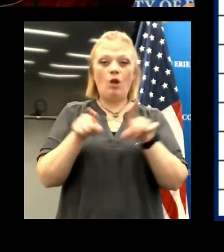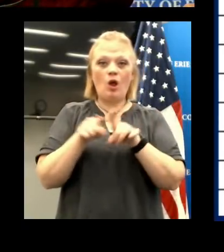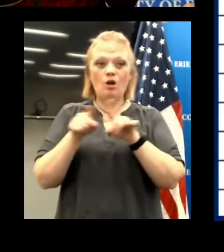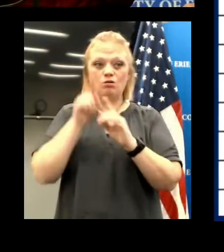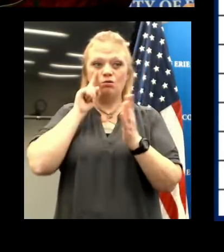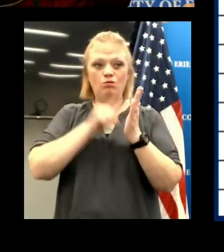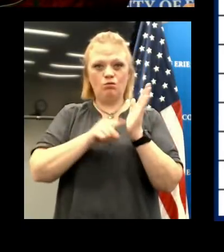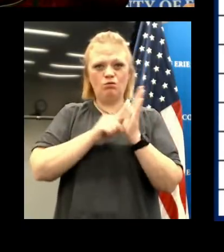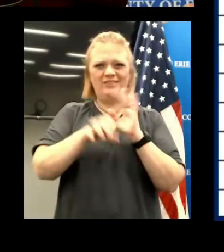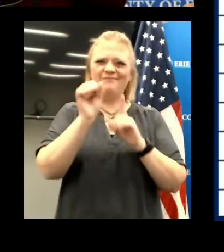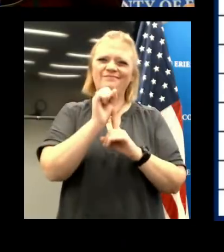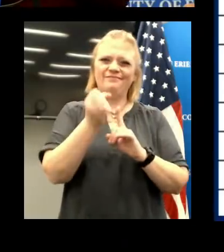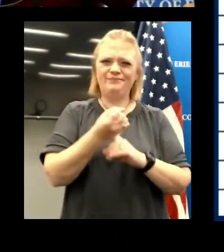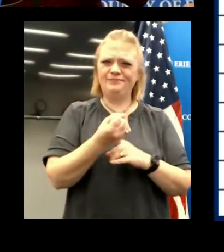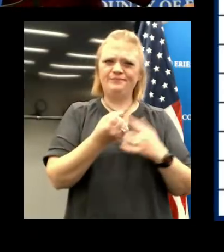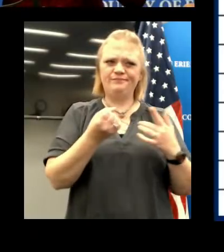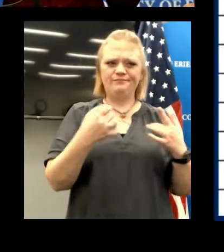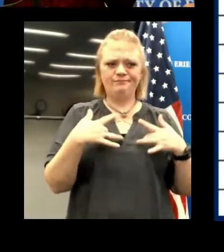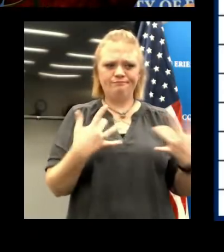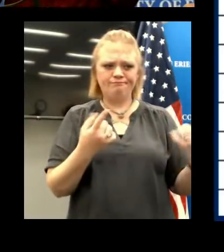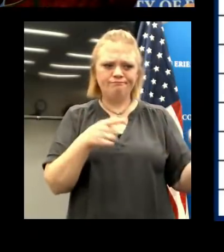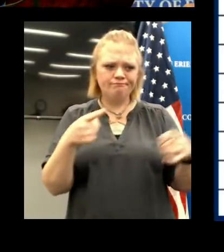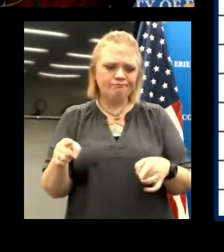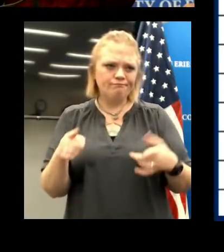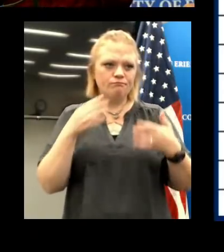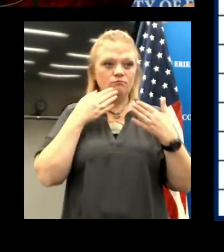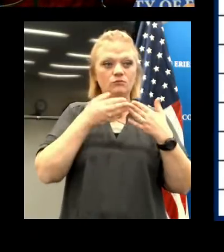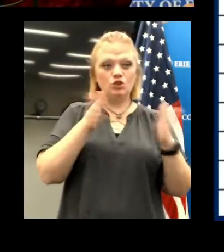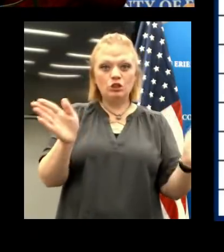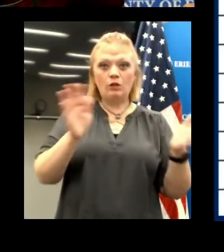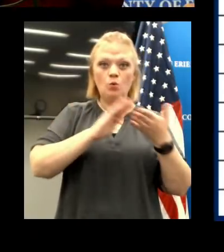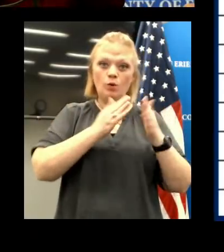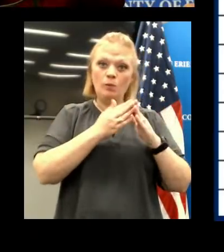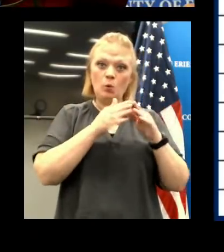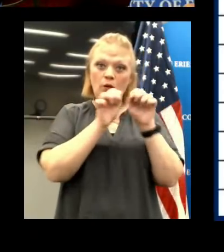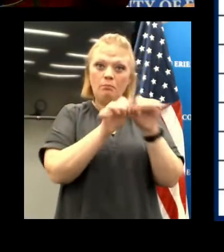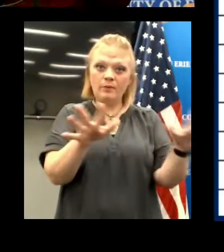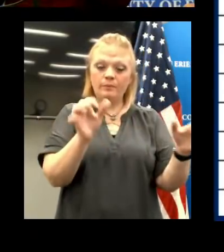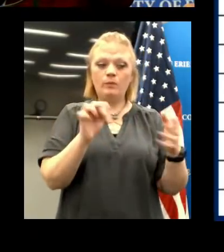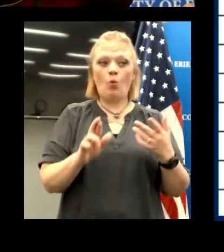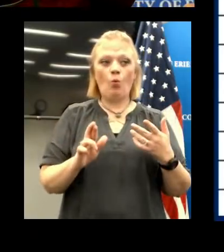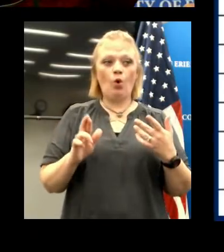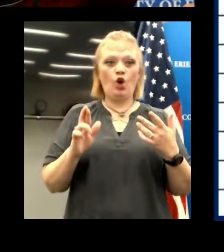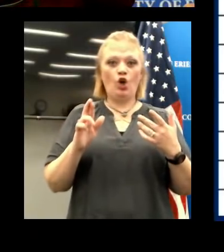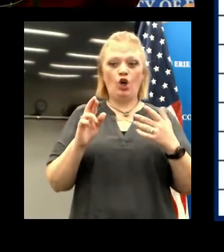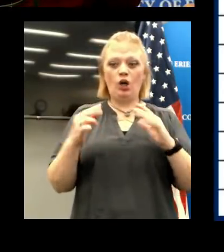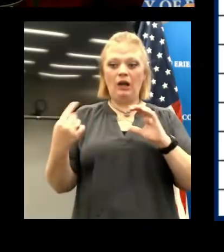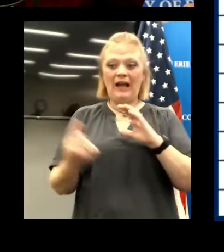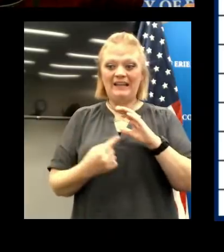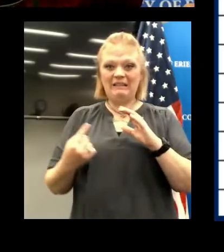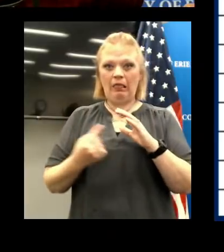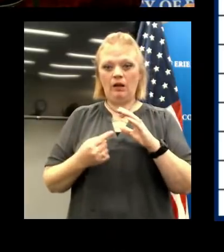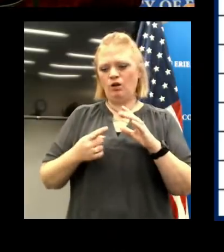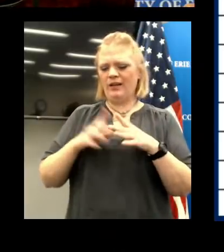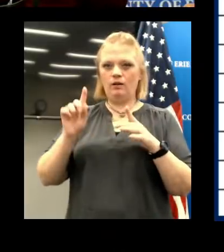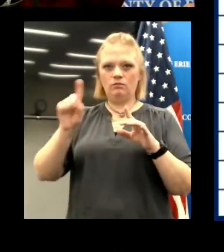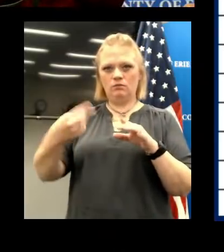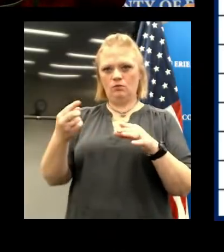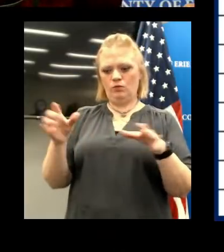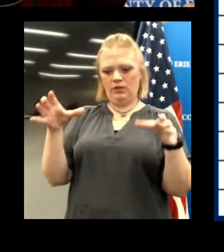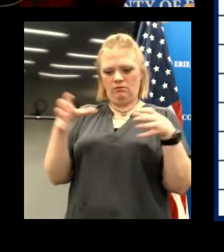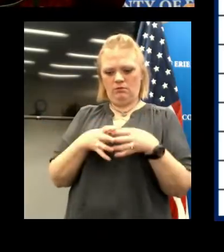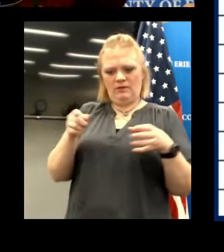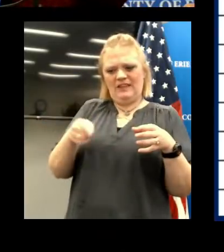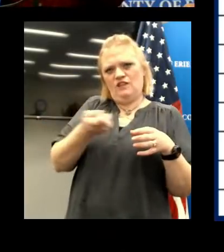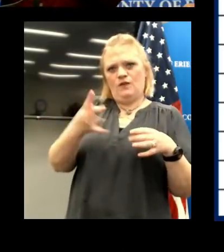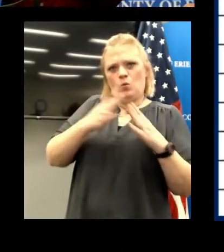at the circumstances. Is it like kind of general community outbreak, or is it just isolated to a few households? Because these